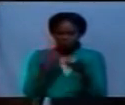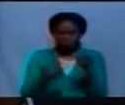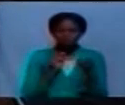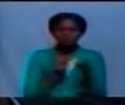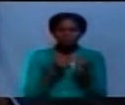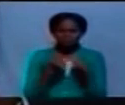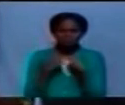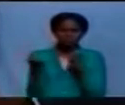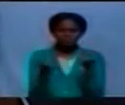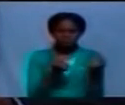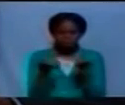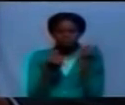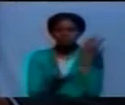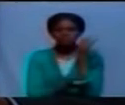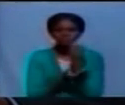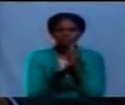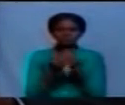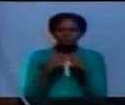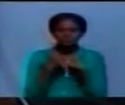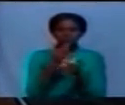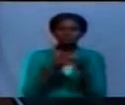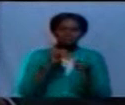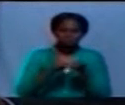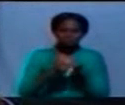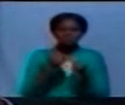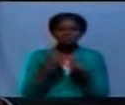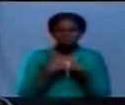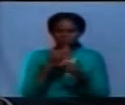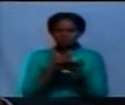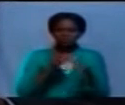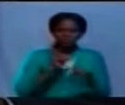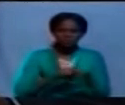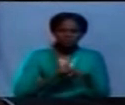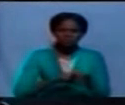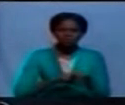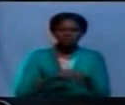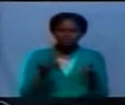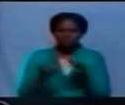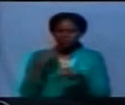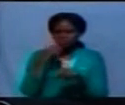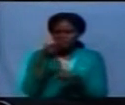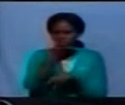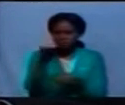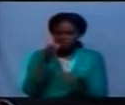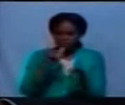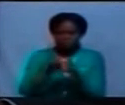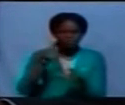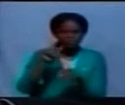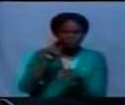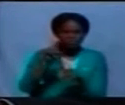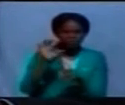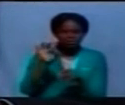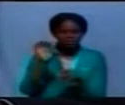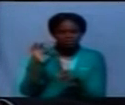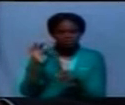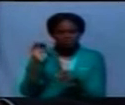situations improve, there's a reverse effect. I think there was a time when those of you who were there in the early 90s,